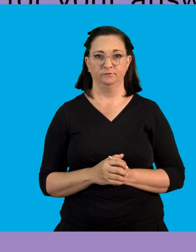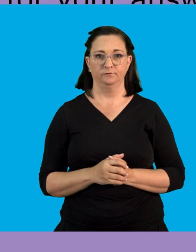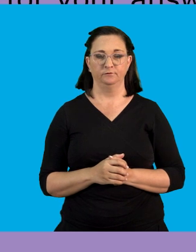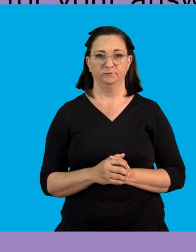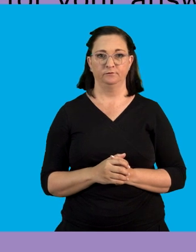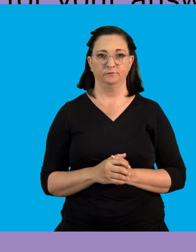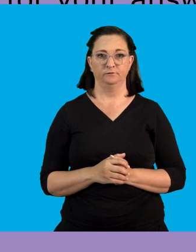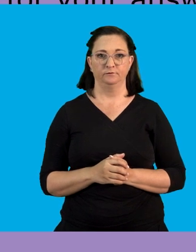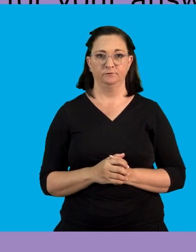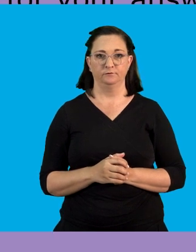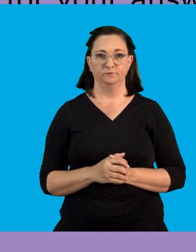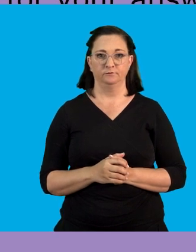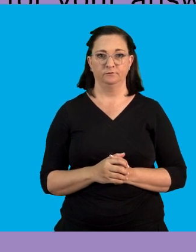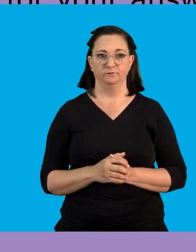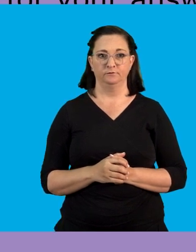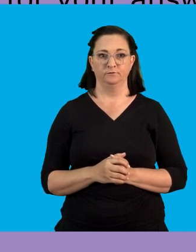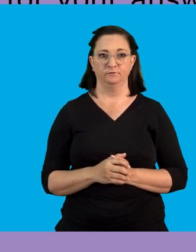opposite angles